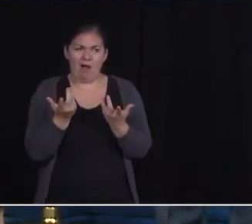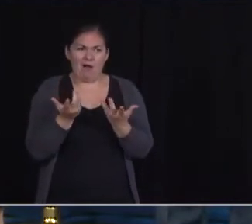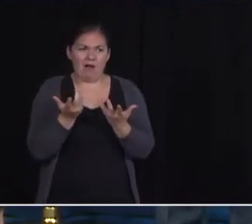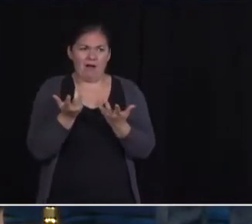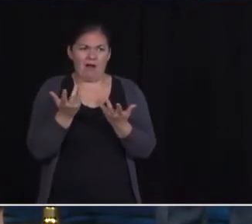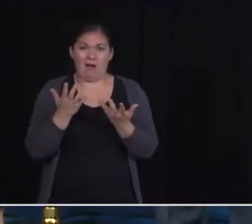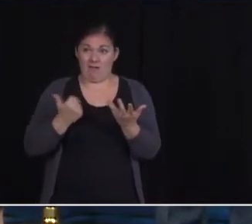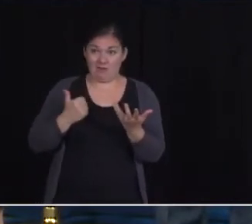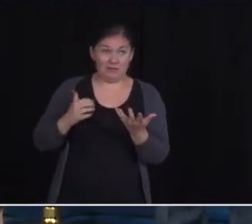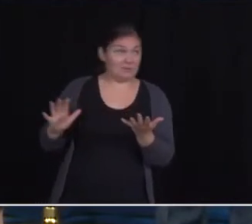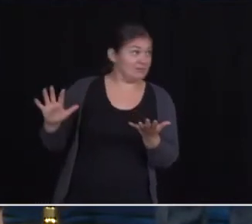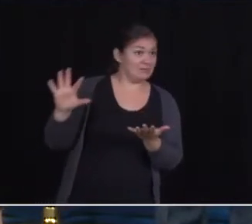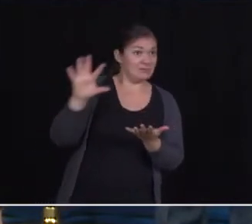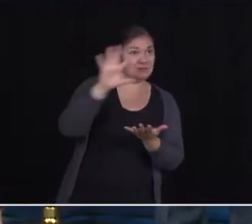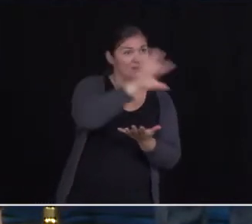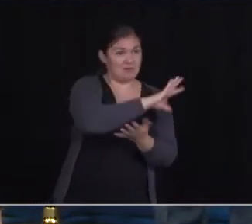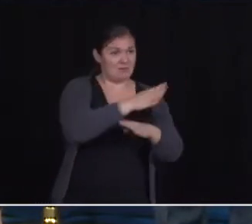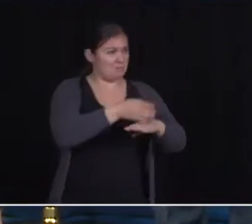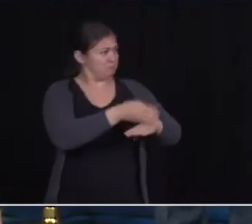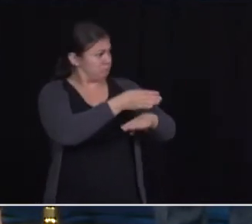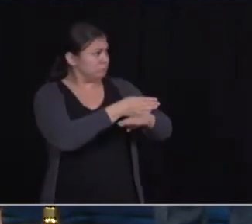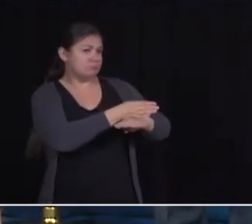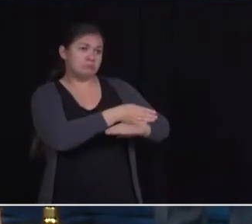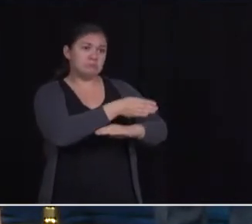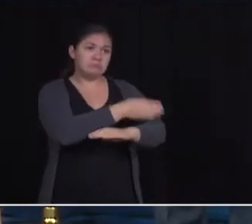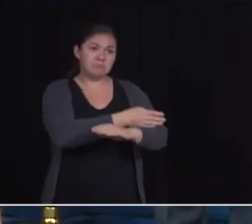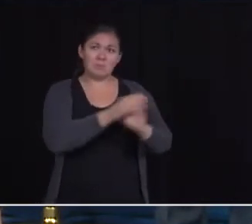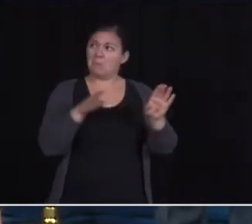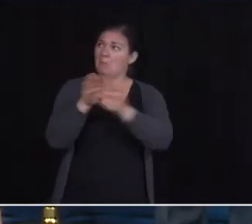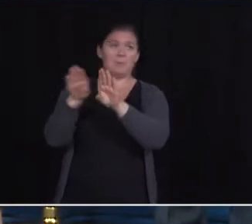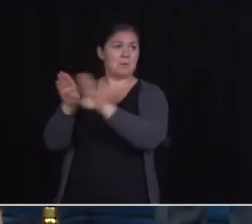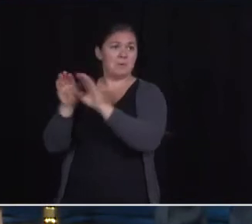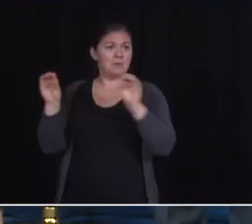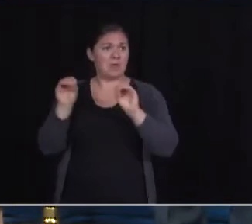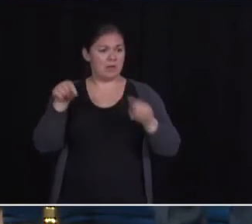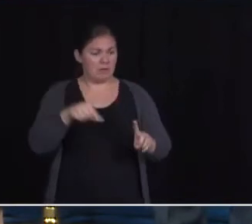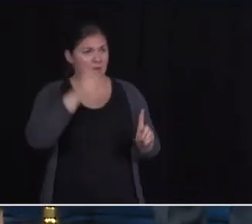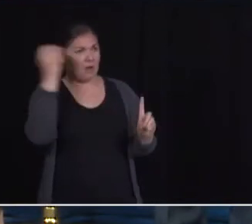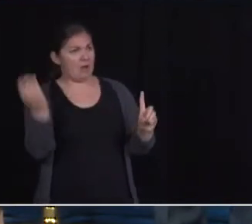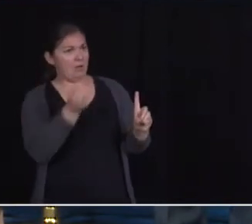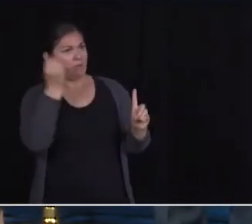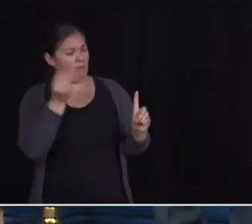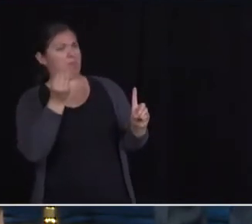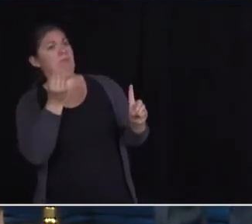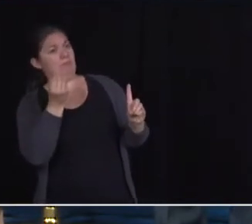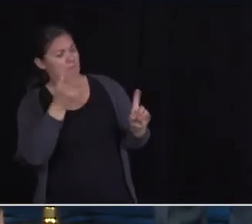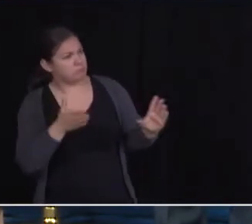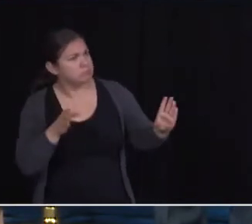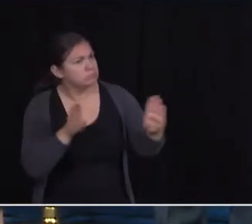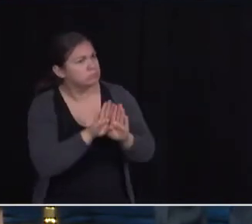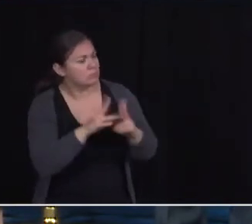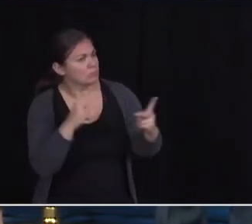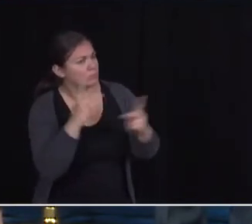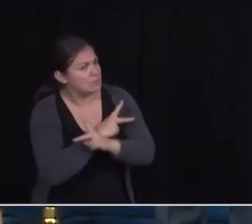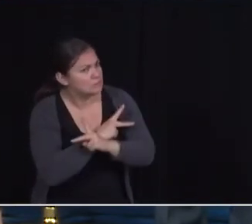not had to re-implement lockdown measures. Ontario has. Now, Dr. Williams has put the blame on the